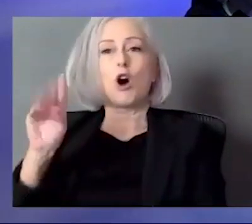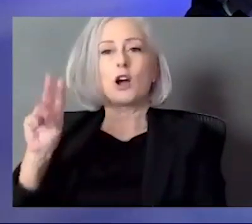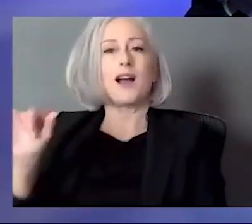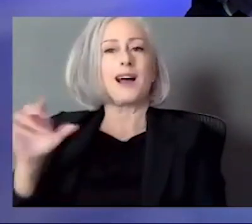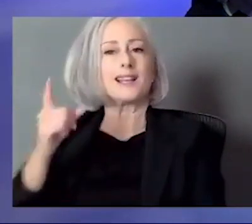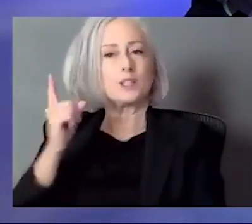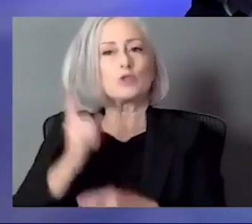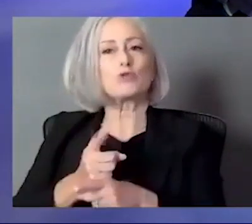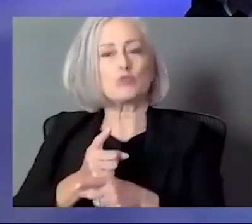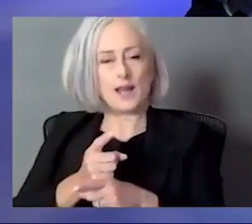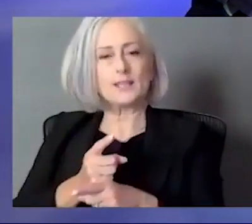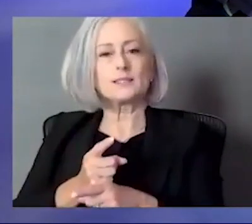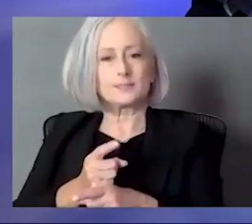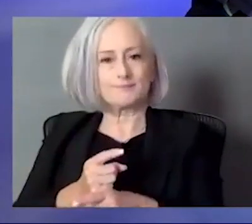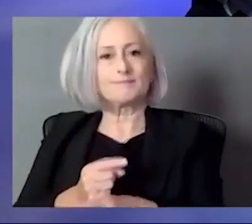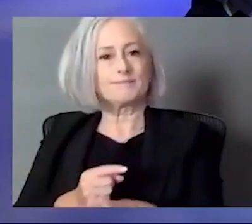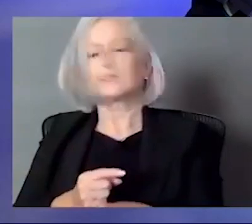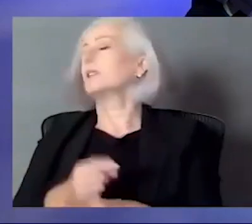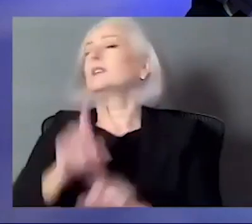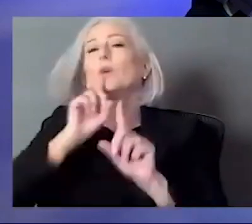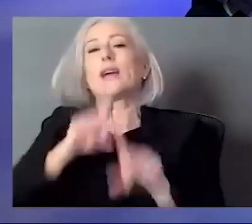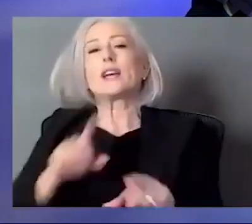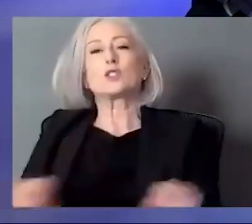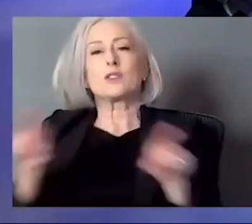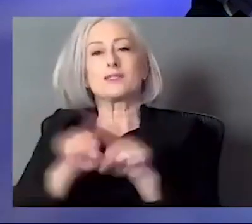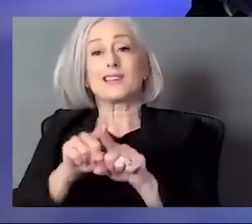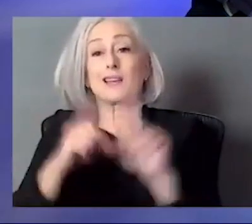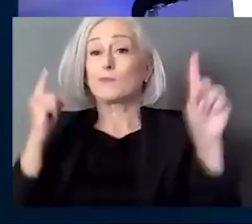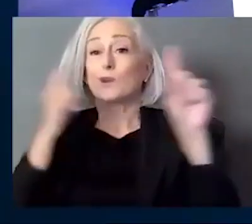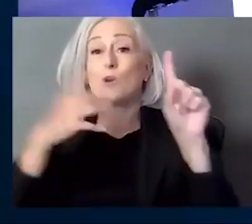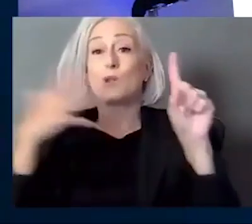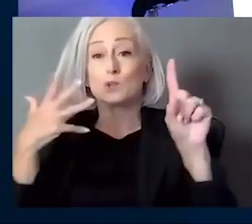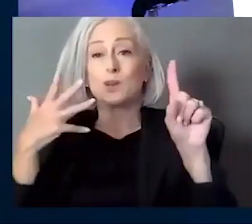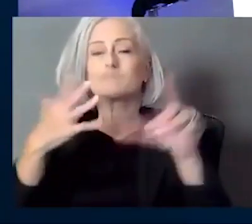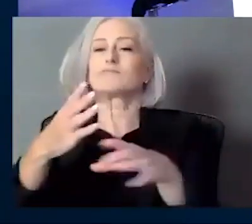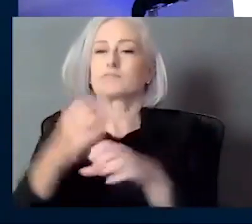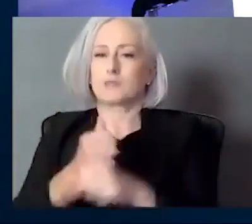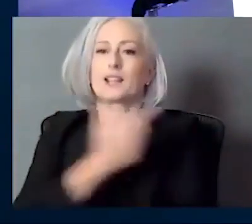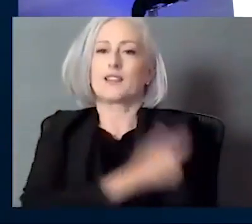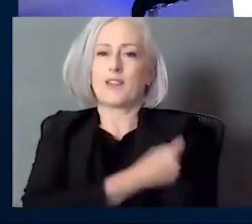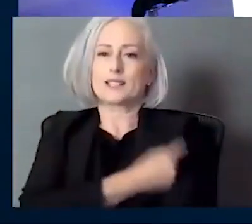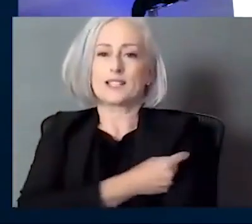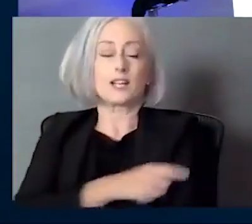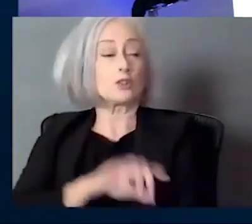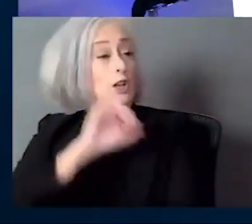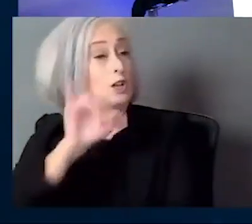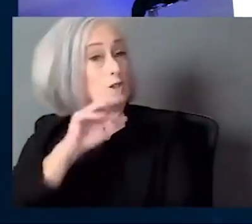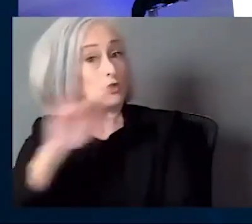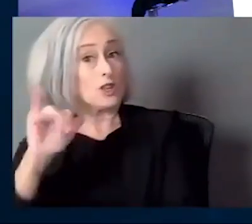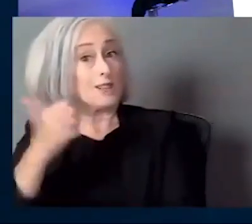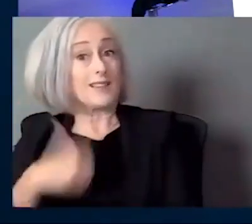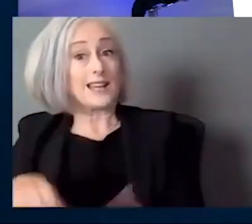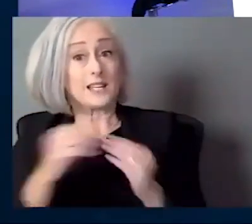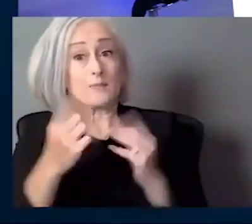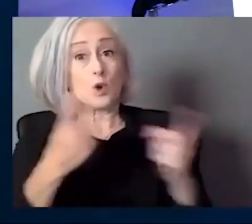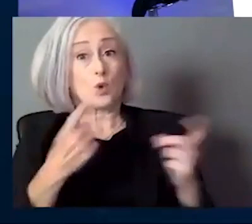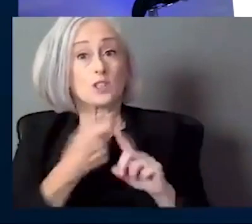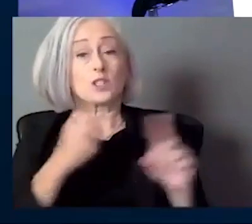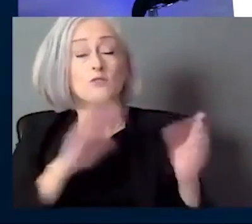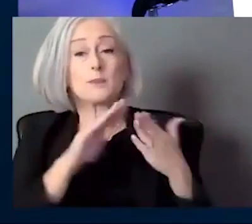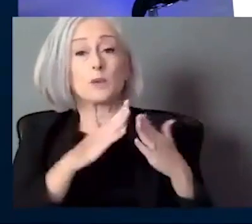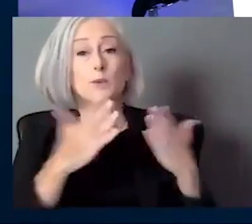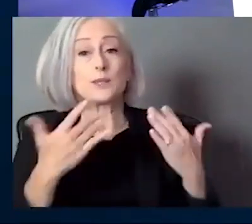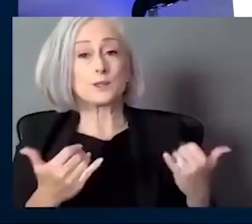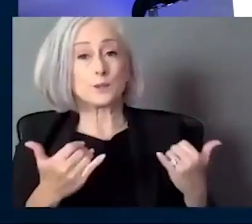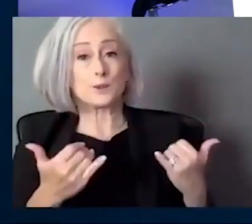to this question is it is every time, be vaccinated. Be vaccinated. Yeah. Jill, do we have time for any extra questions from the community today? We